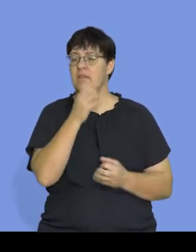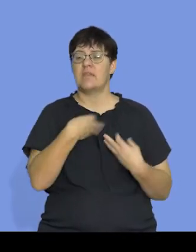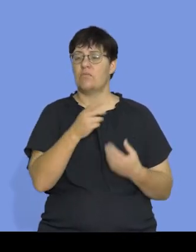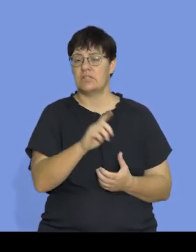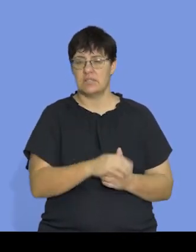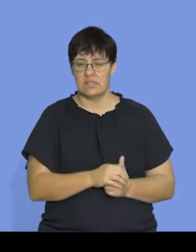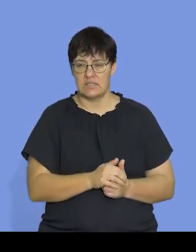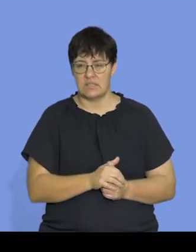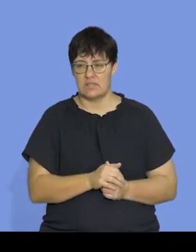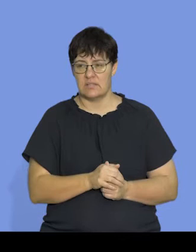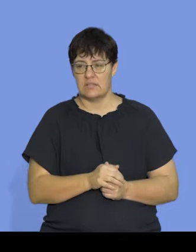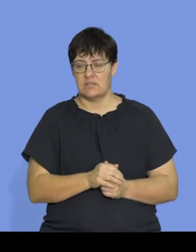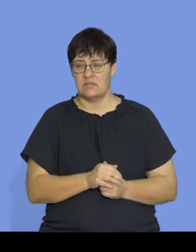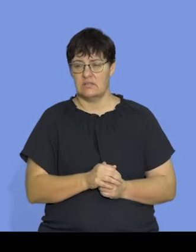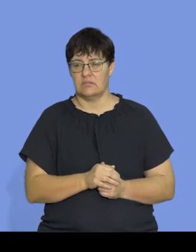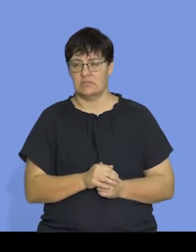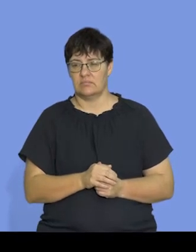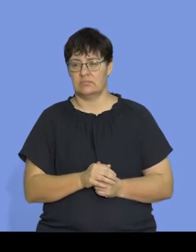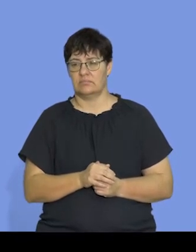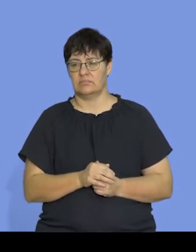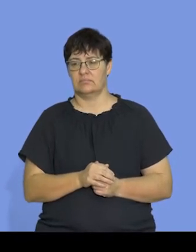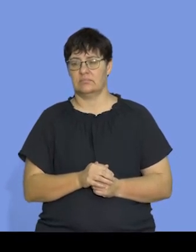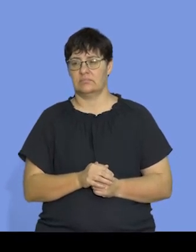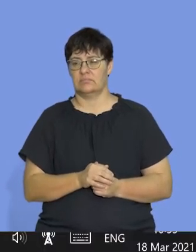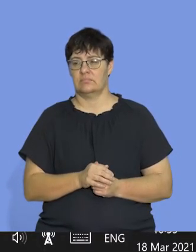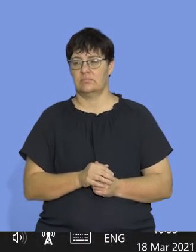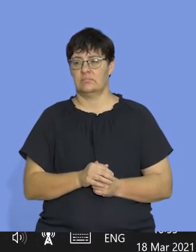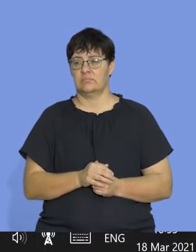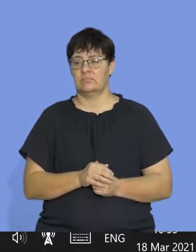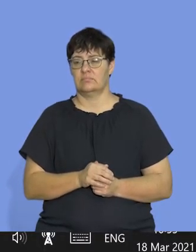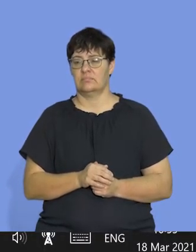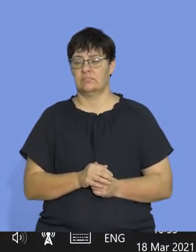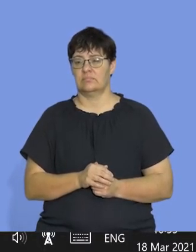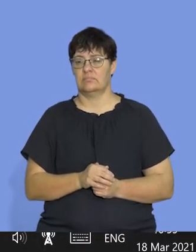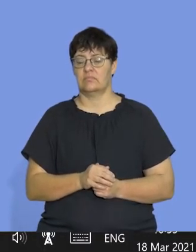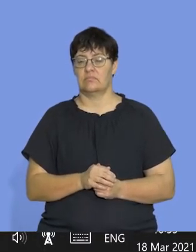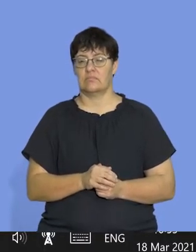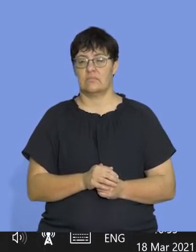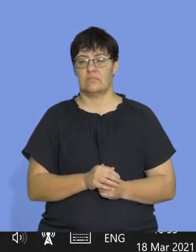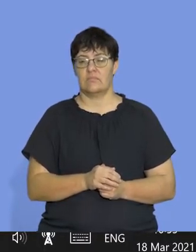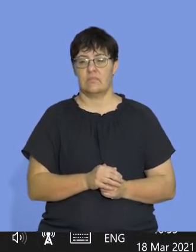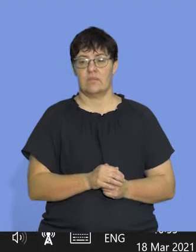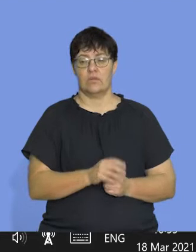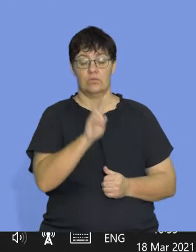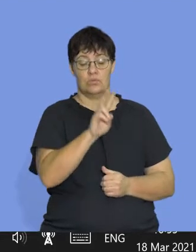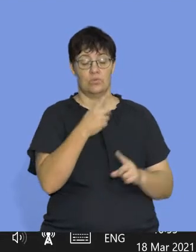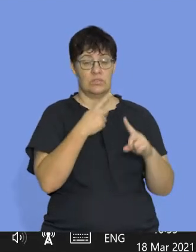If we go to our calculator, okay, what do we have? We've got 2 multiplied